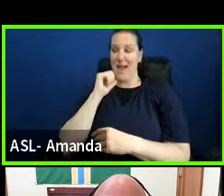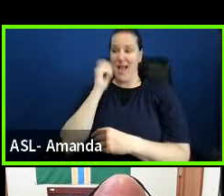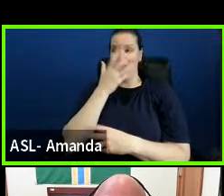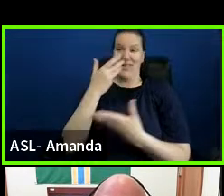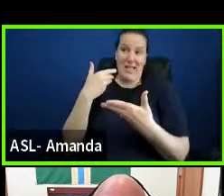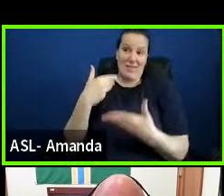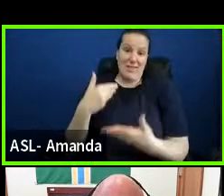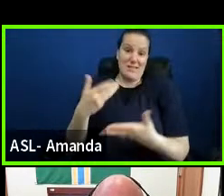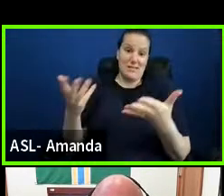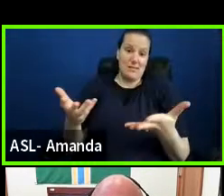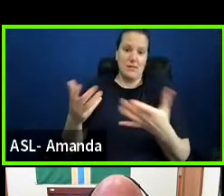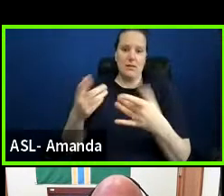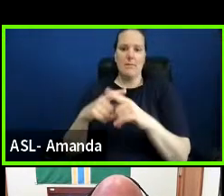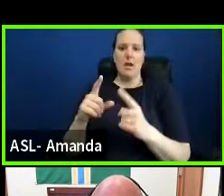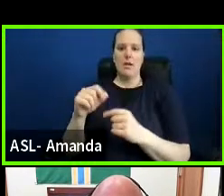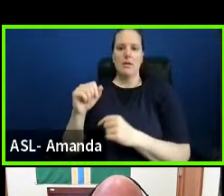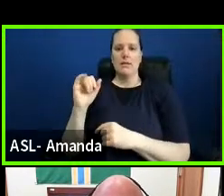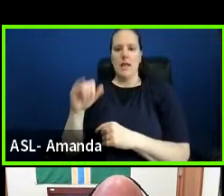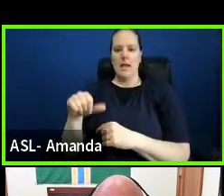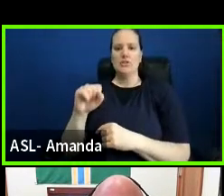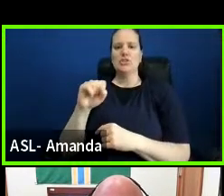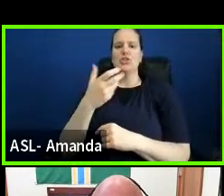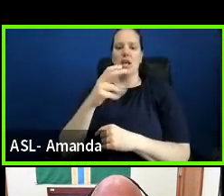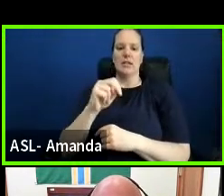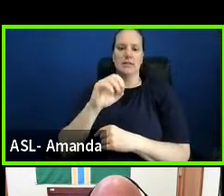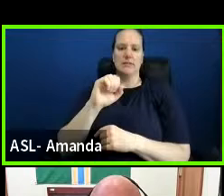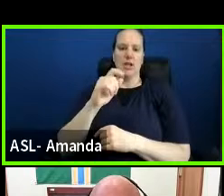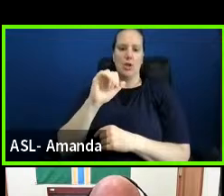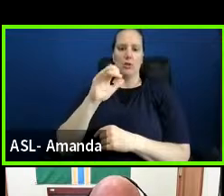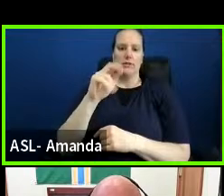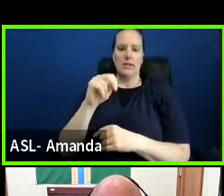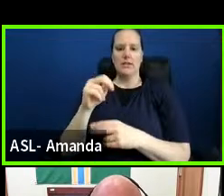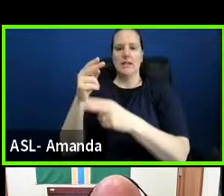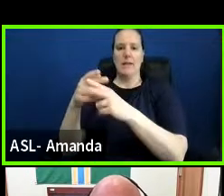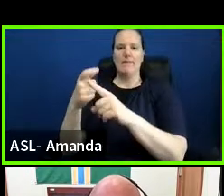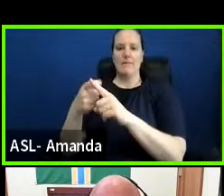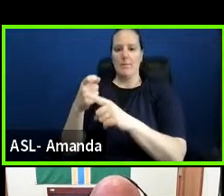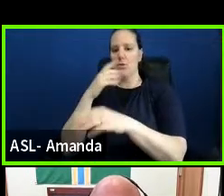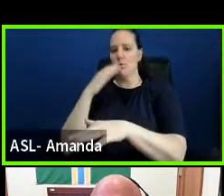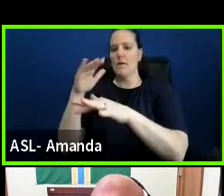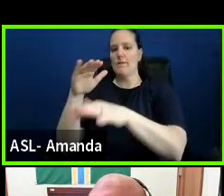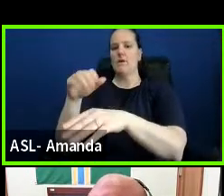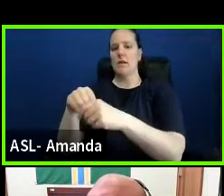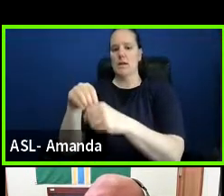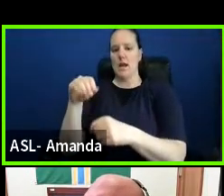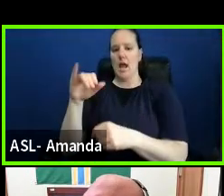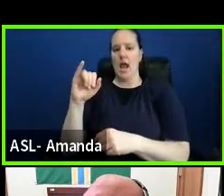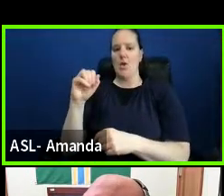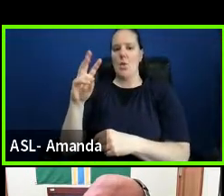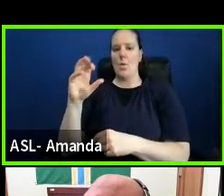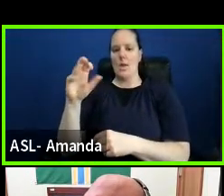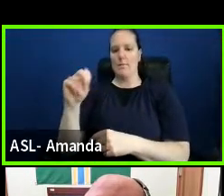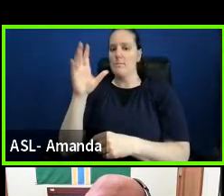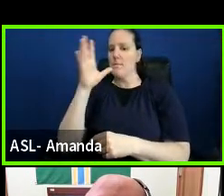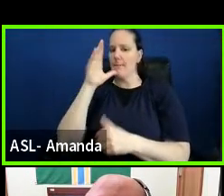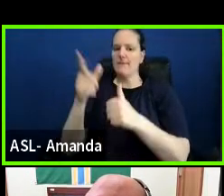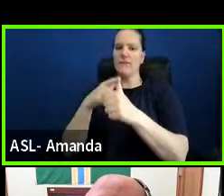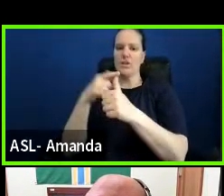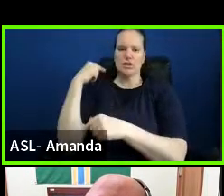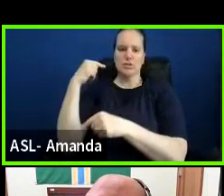So so I ended up Shannon Singleton, named after the river in Ireland, my mom's first generation.